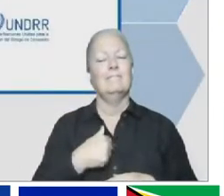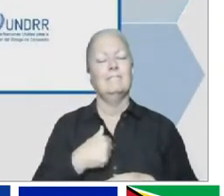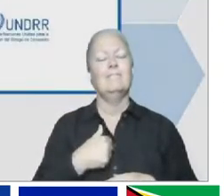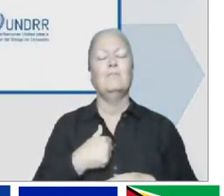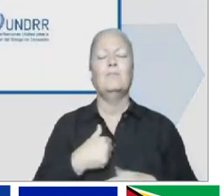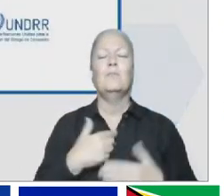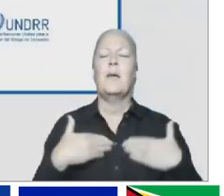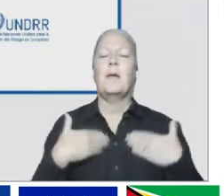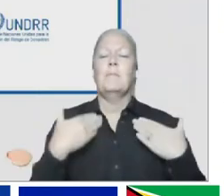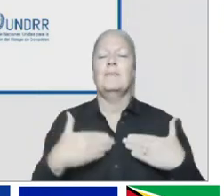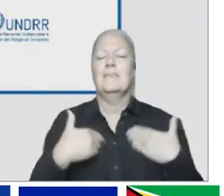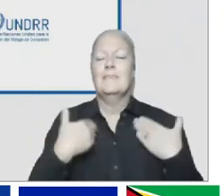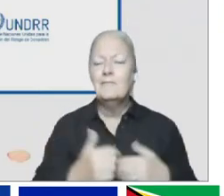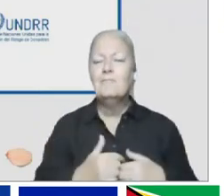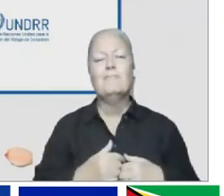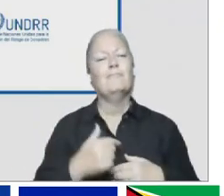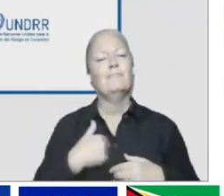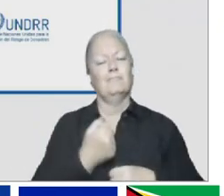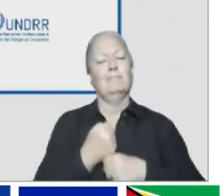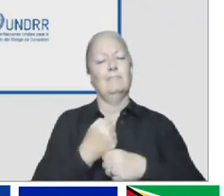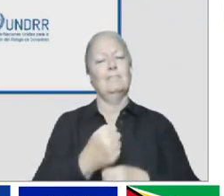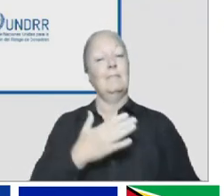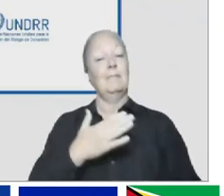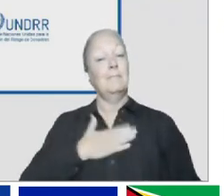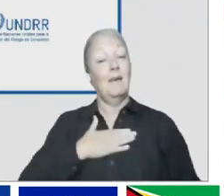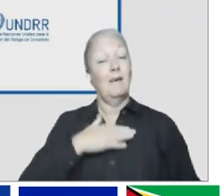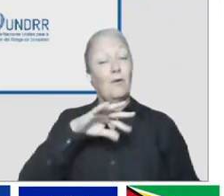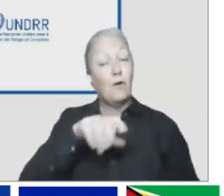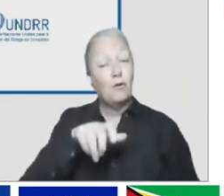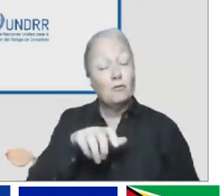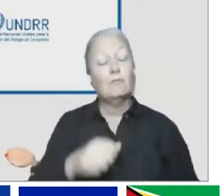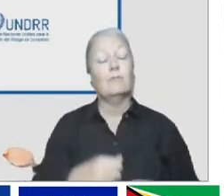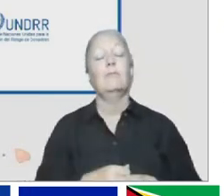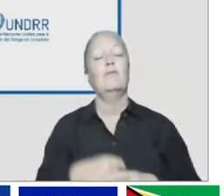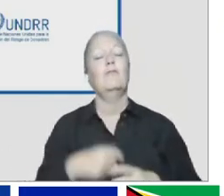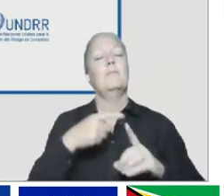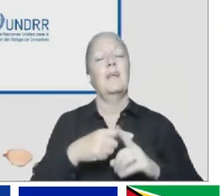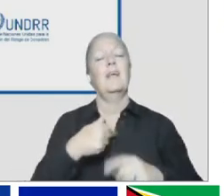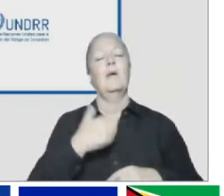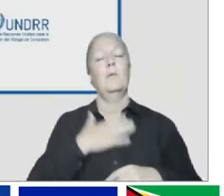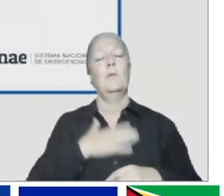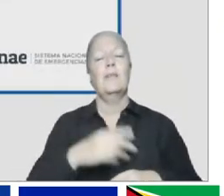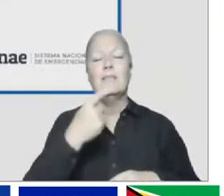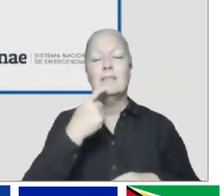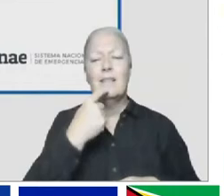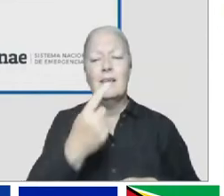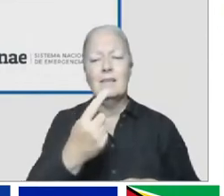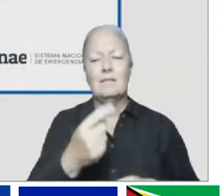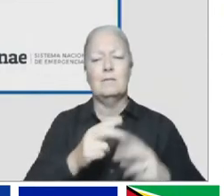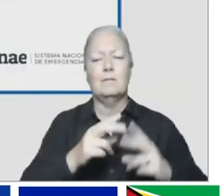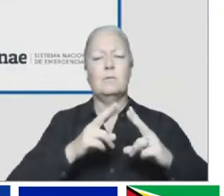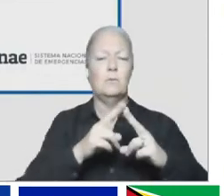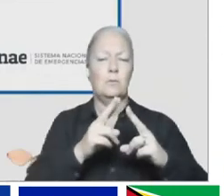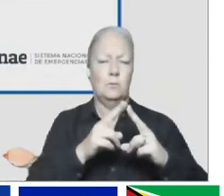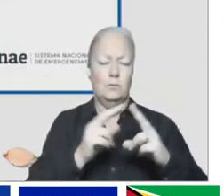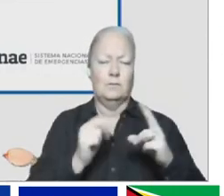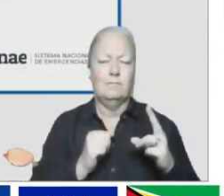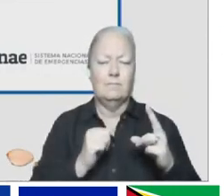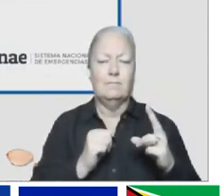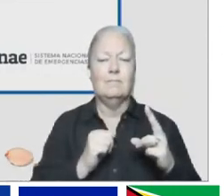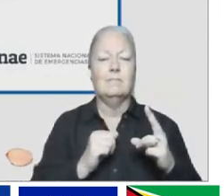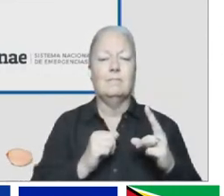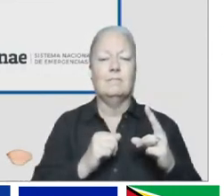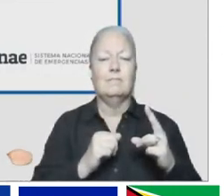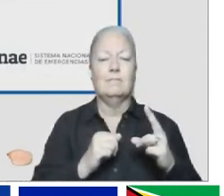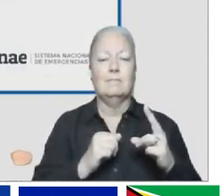to address these two points that my dear friend Alan has also provided us. First and foremost, I wanted to